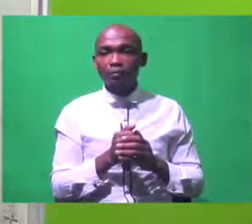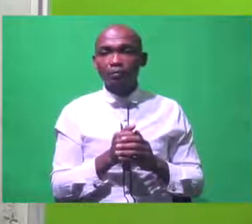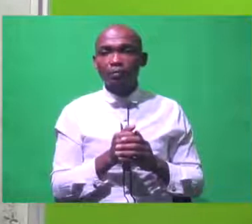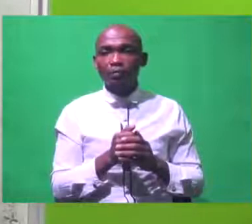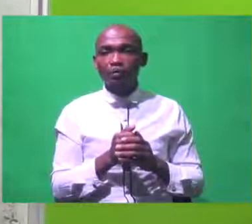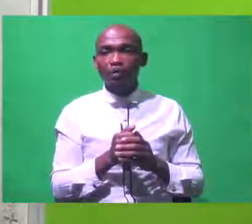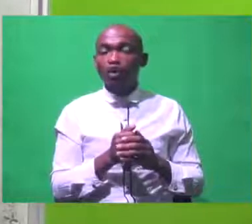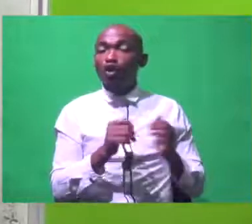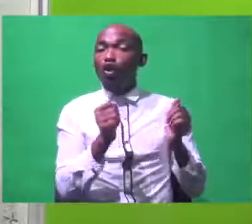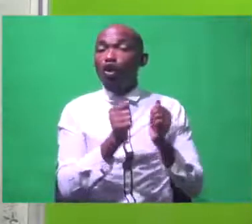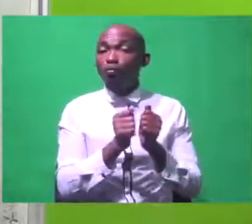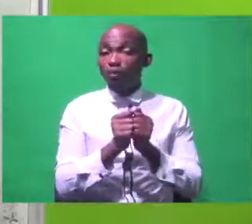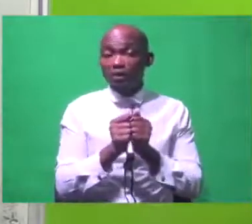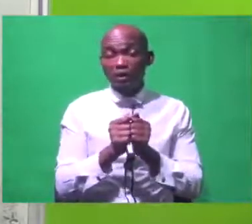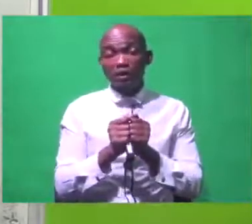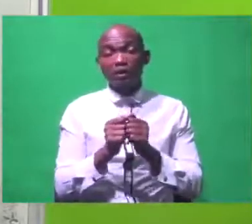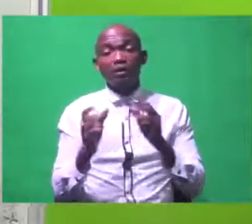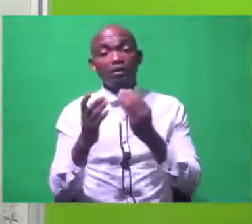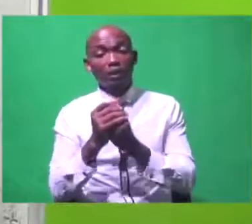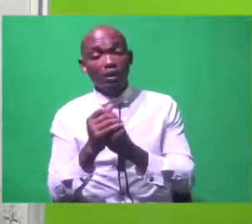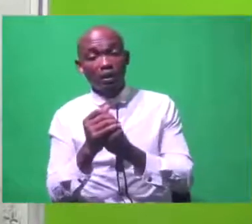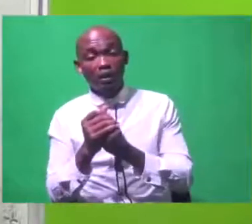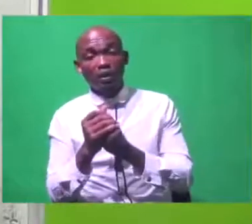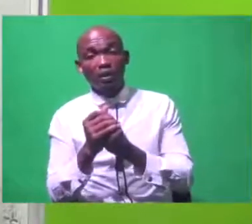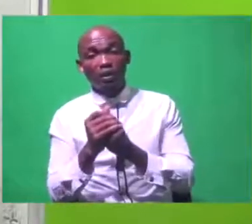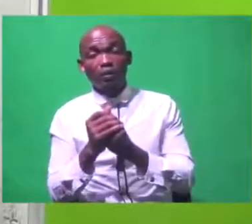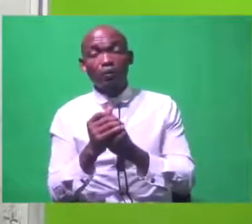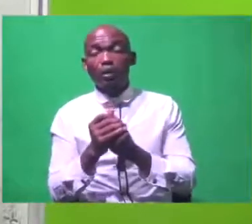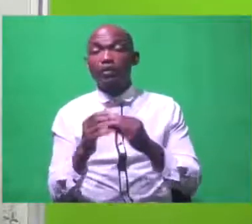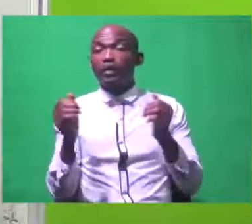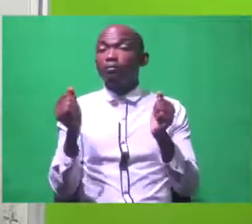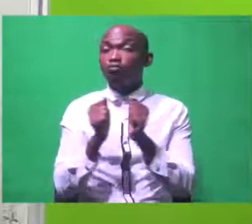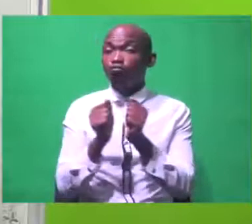objects and instruments of labor, especially